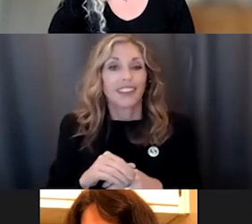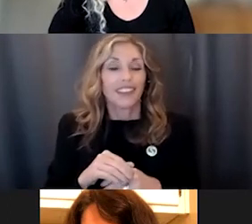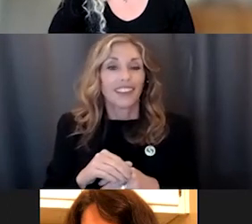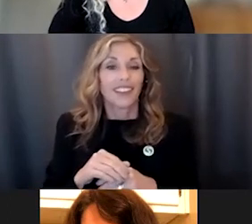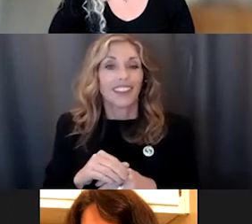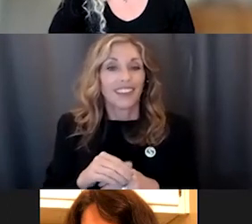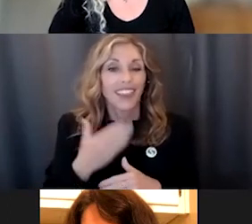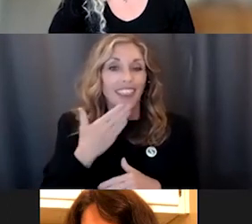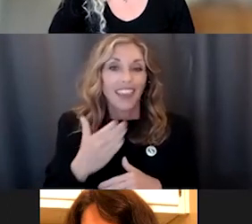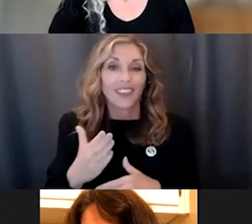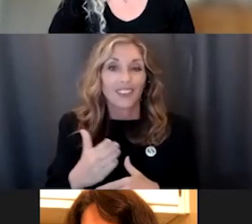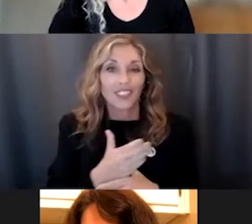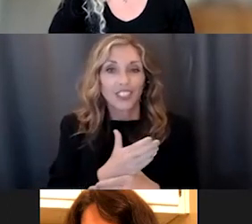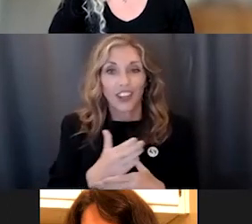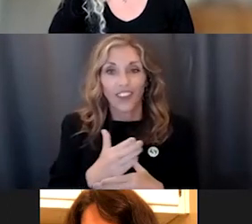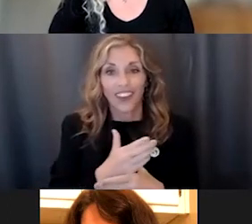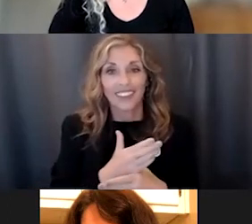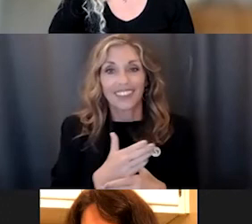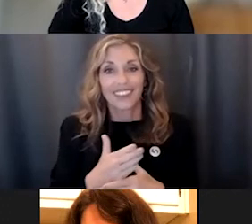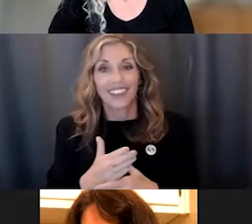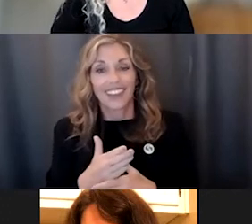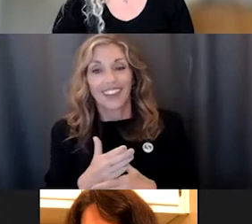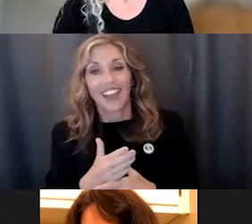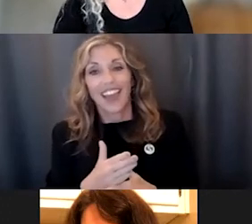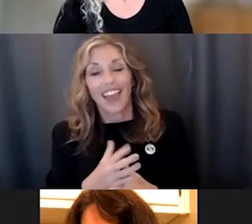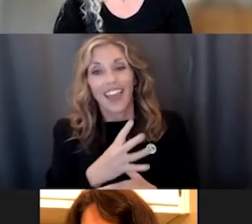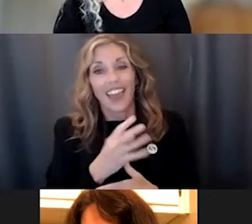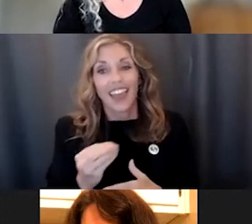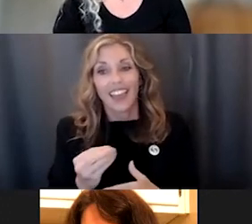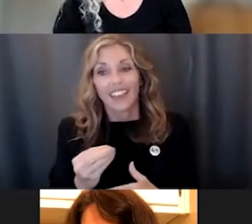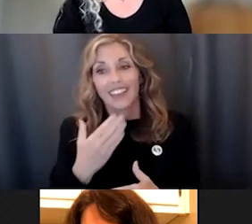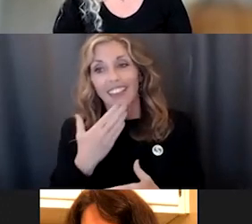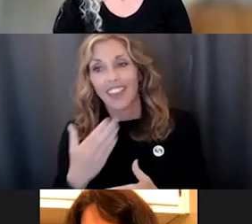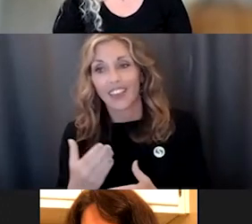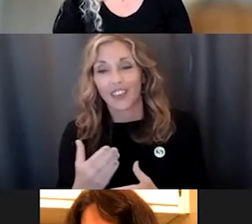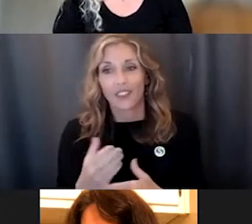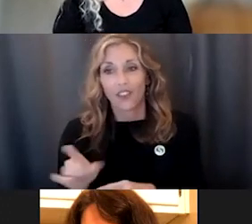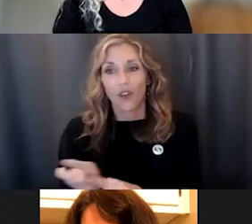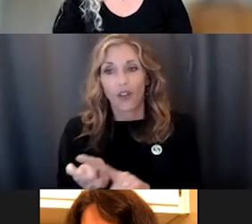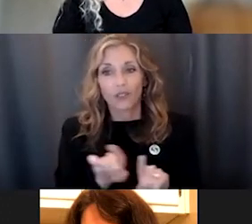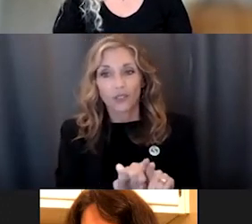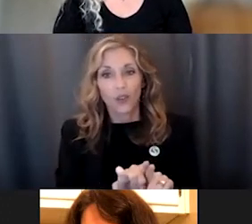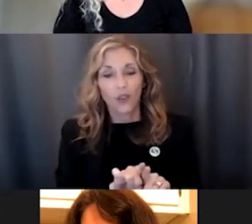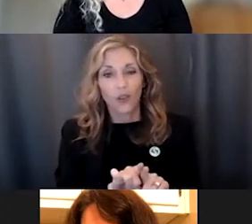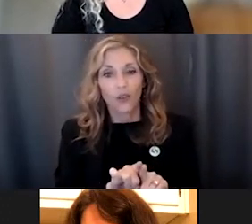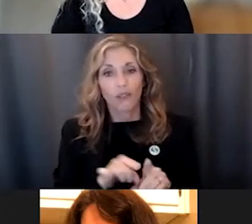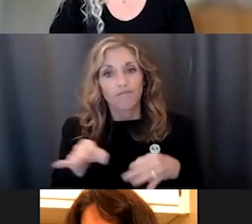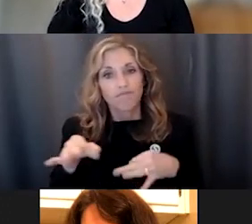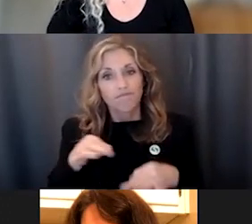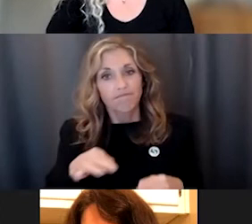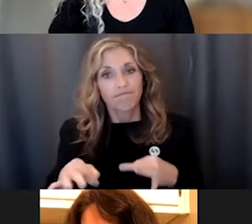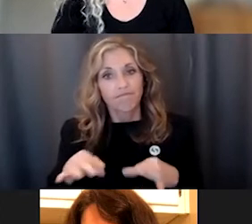you for sharing them. And thank you for also just explaining how they